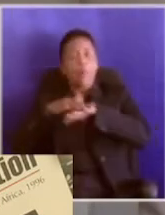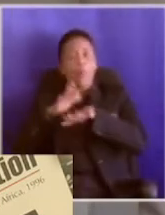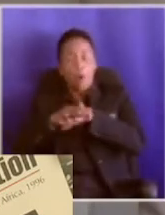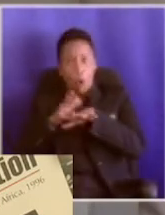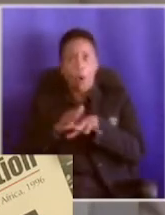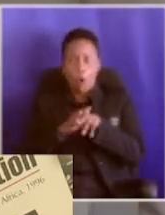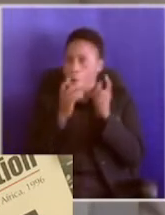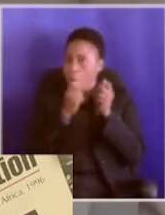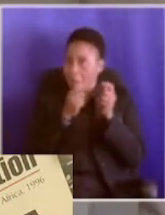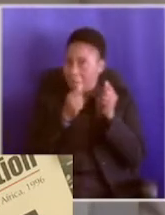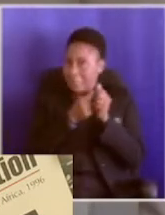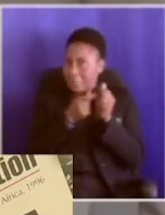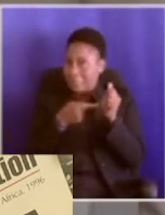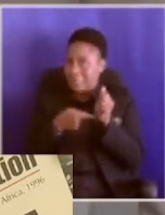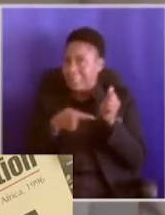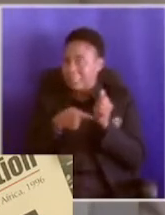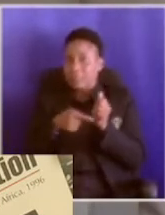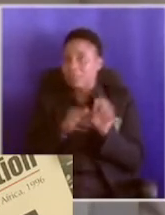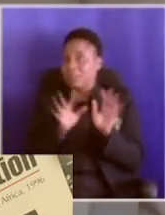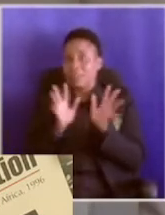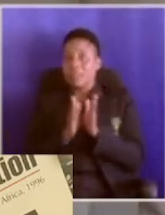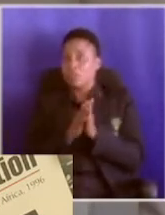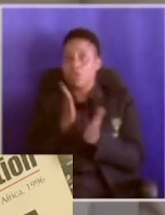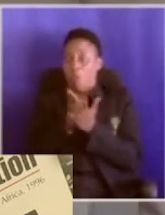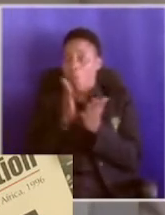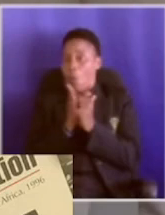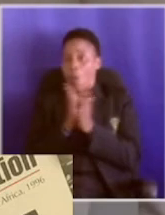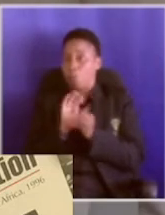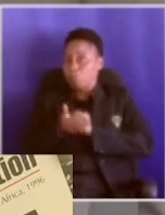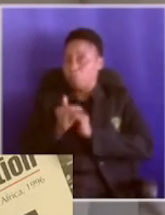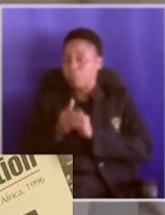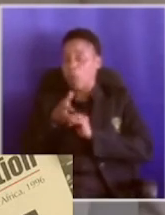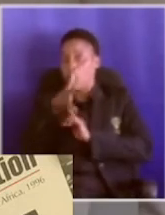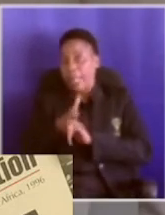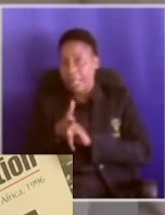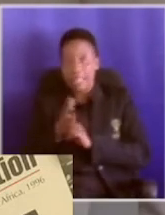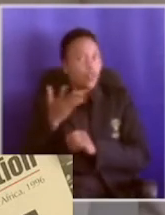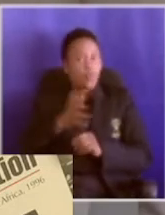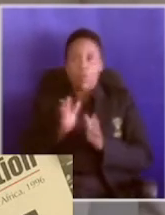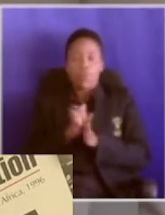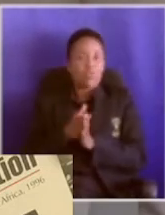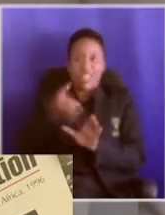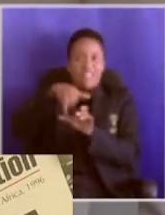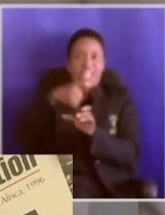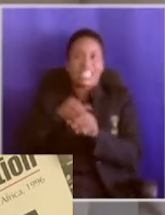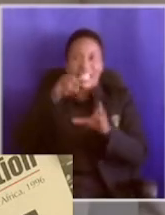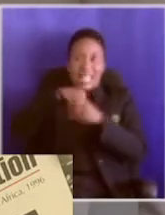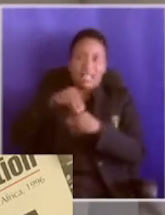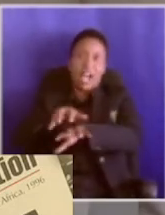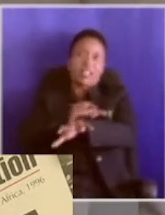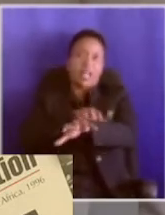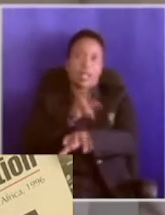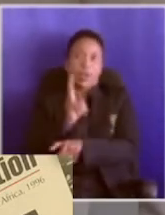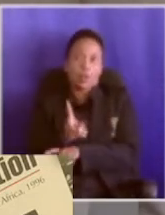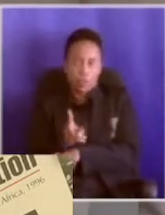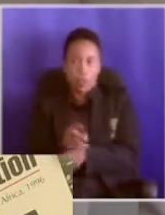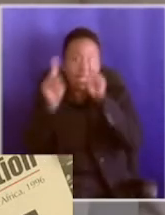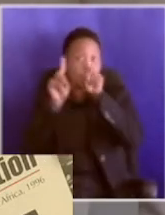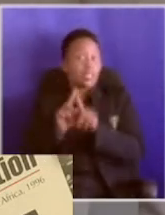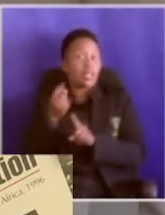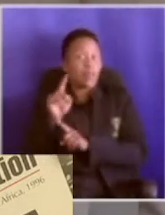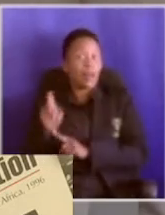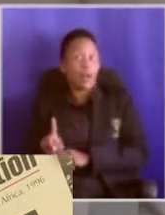flight and disinvestment, and an unwillingness to invest in agriculture, especially by